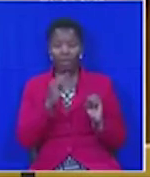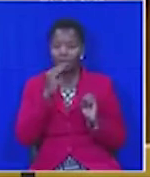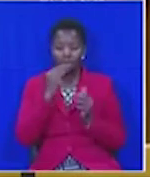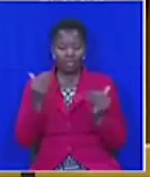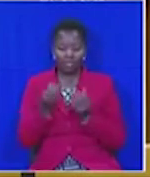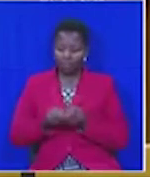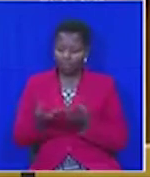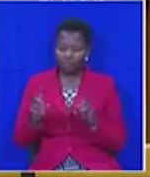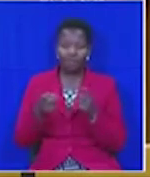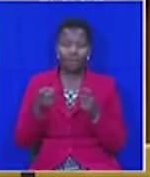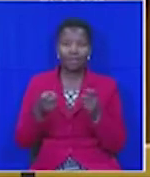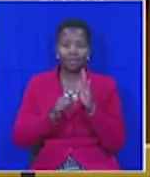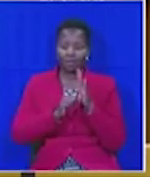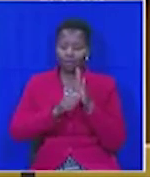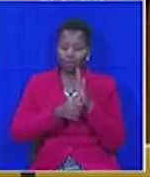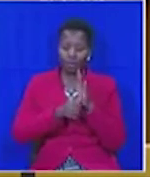Grants will not be paid.